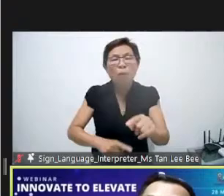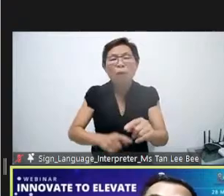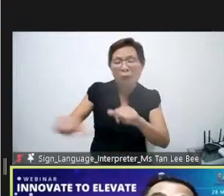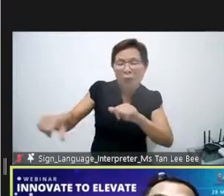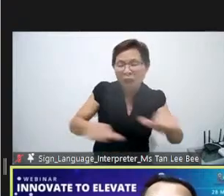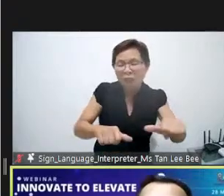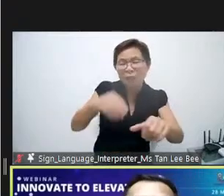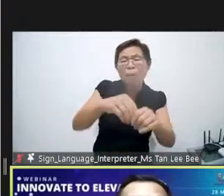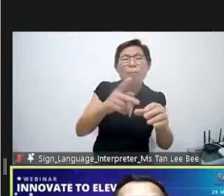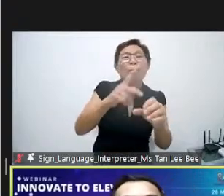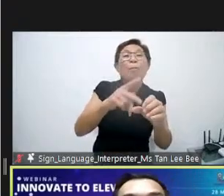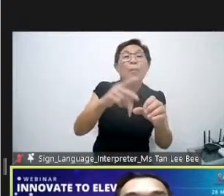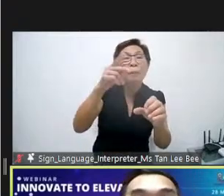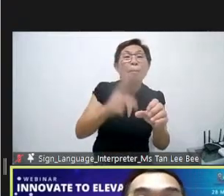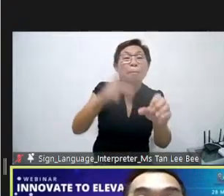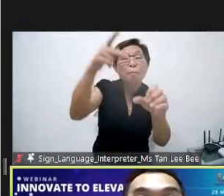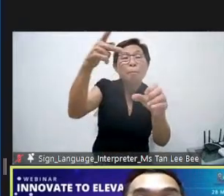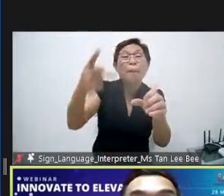involved in the innovation.